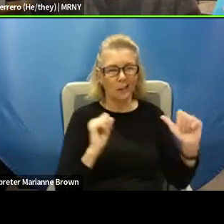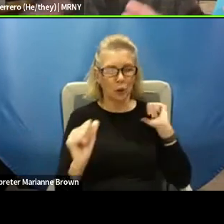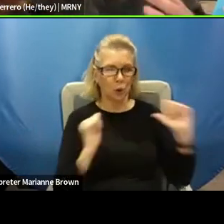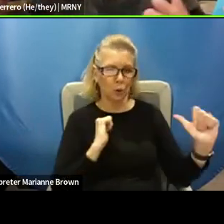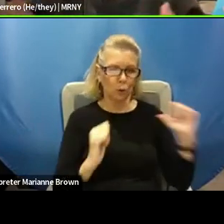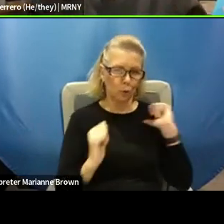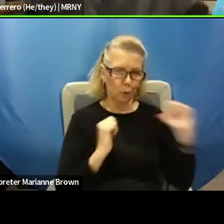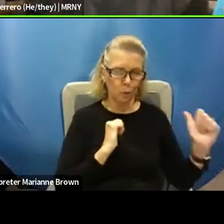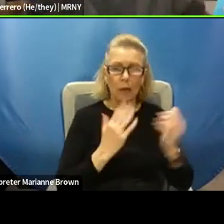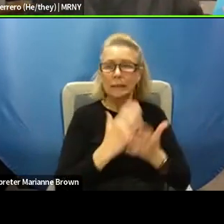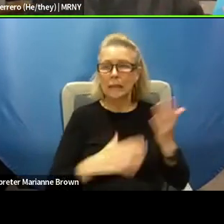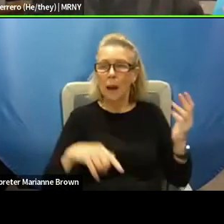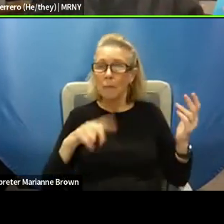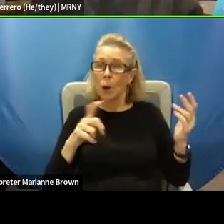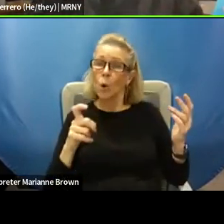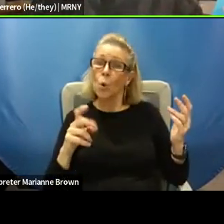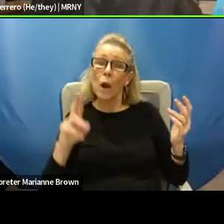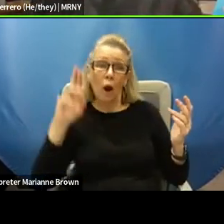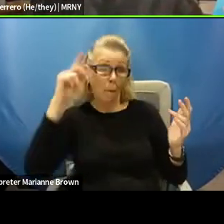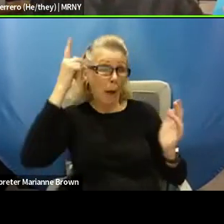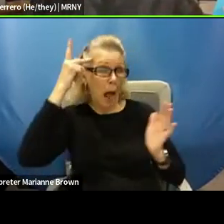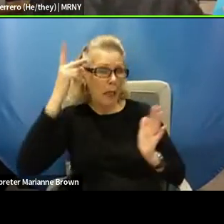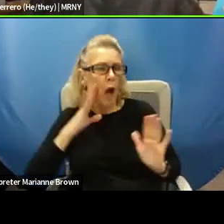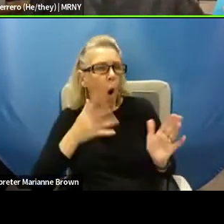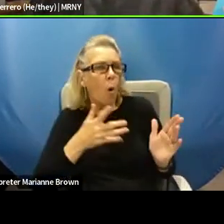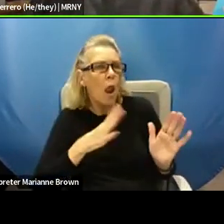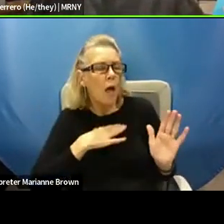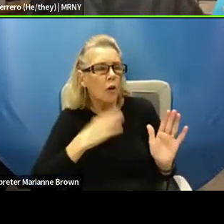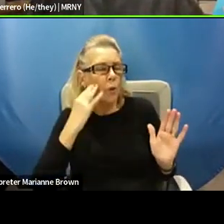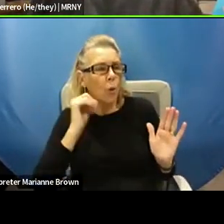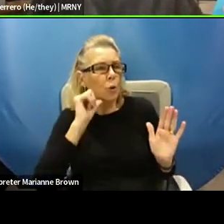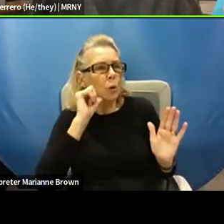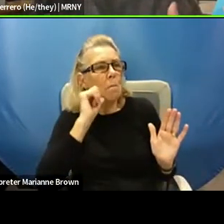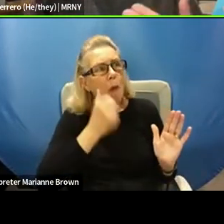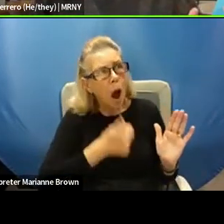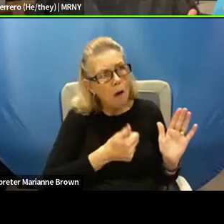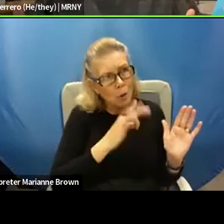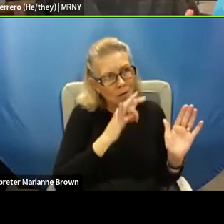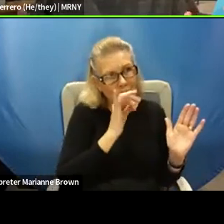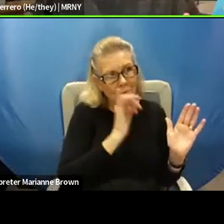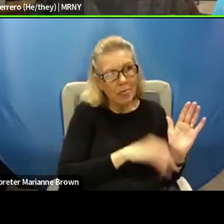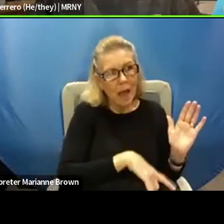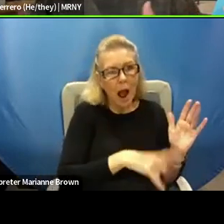oh, can you let us know tomorrow if this platform looks good to you? And it's like,